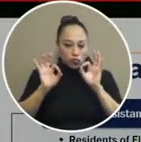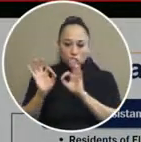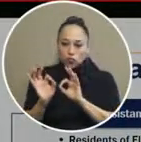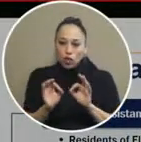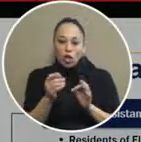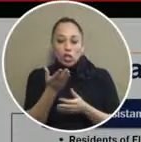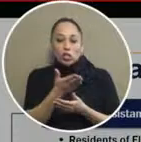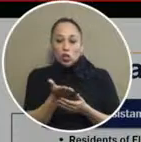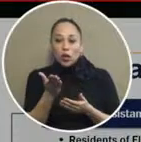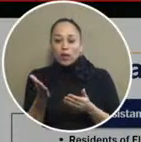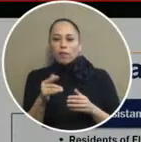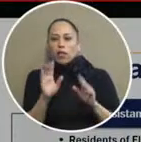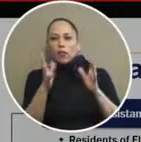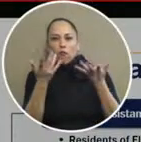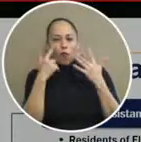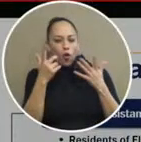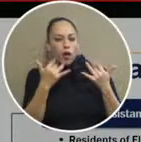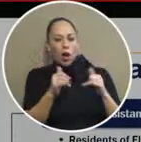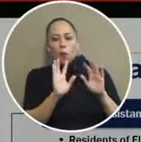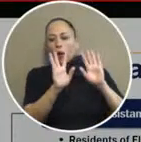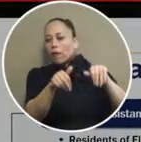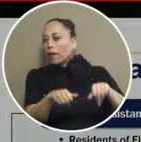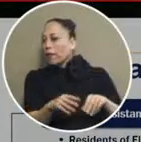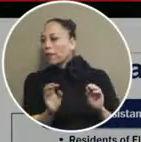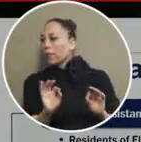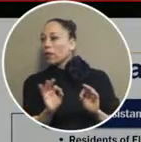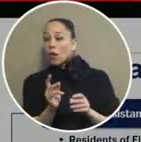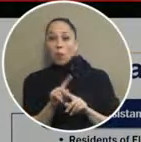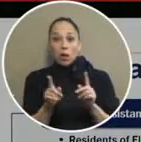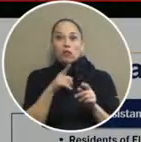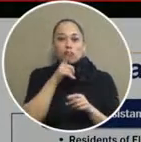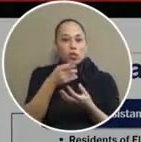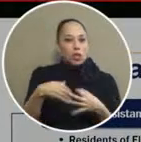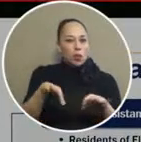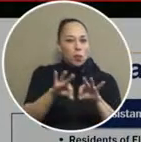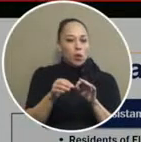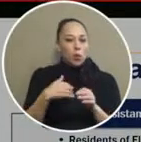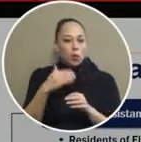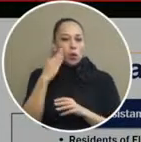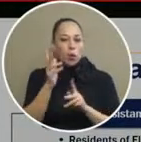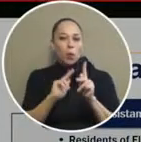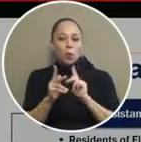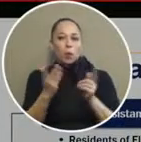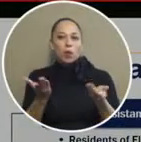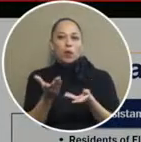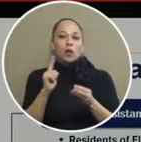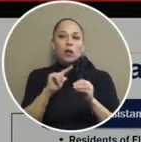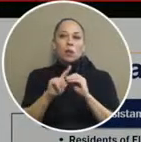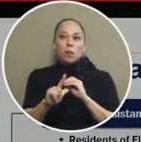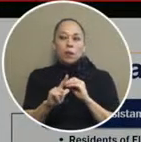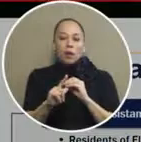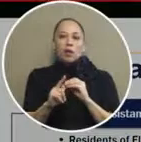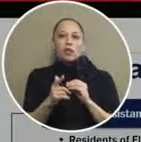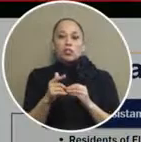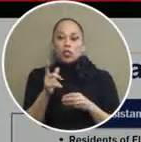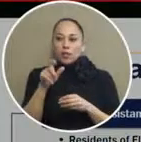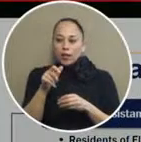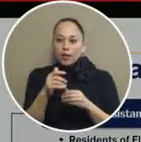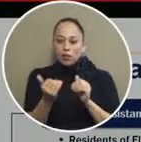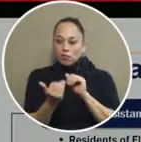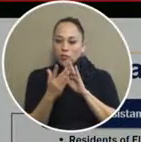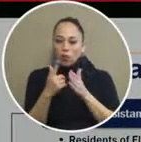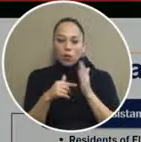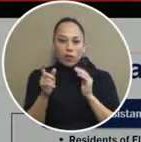some of us take for granted, folks need assistance with. We know that residents of El Paso are just struggling to make ends meet, and they are